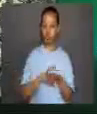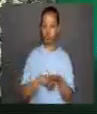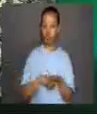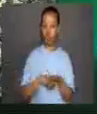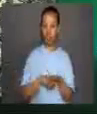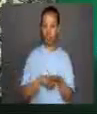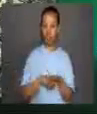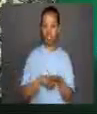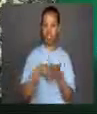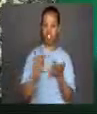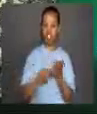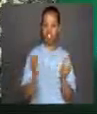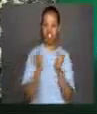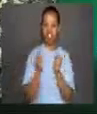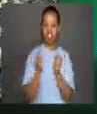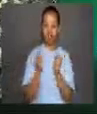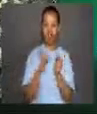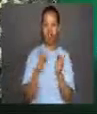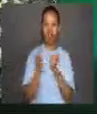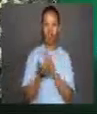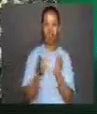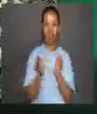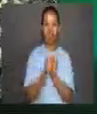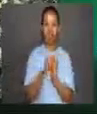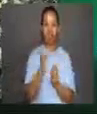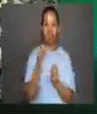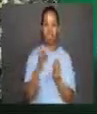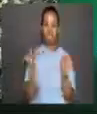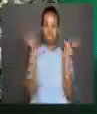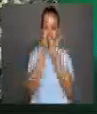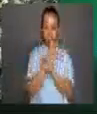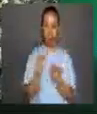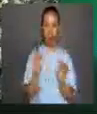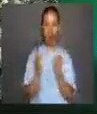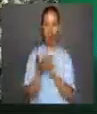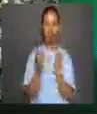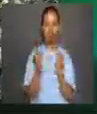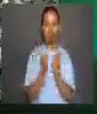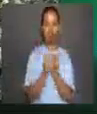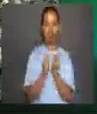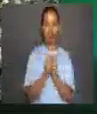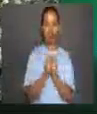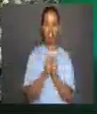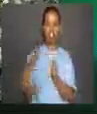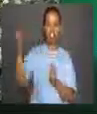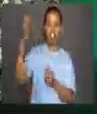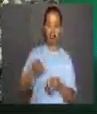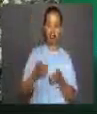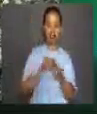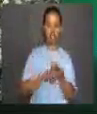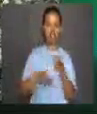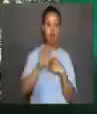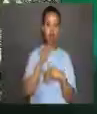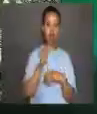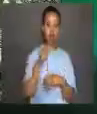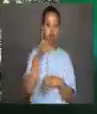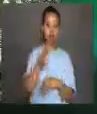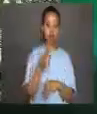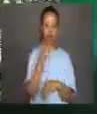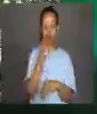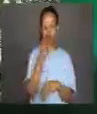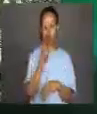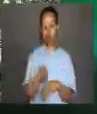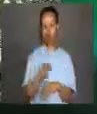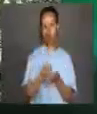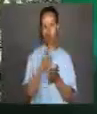to cold, dark conditions since there are few hours of sunlight during the winter months.